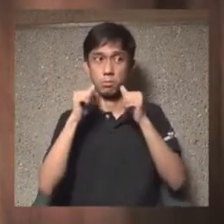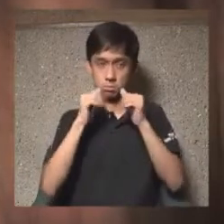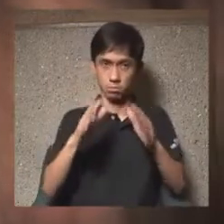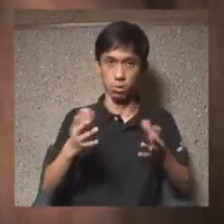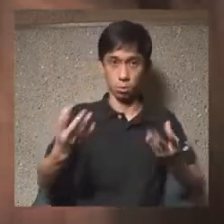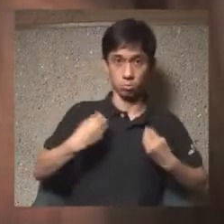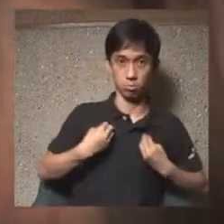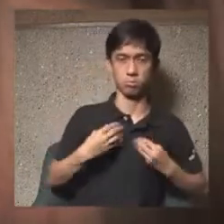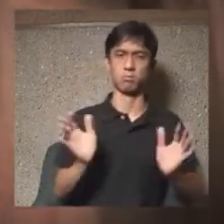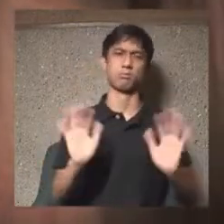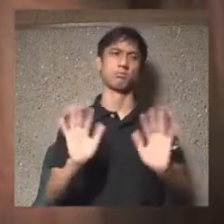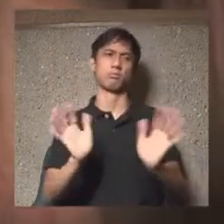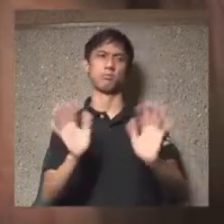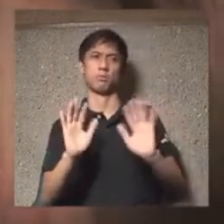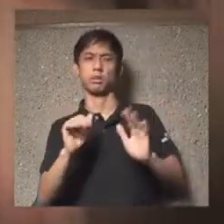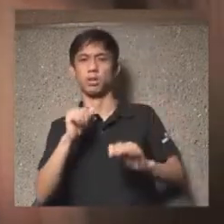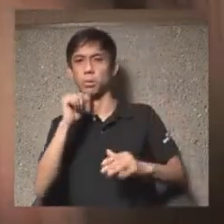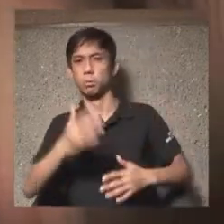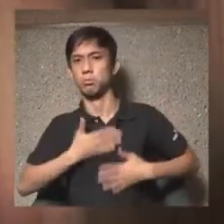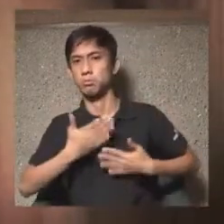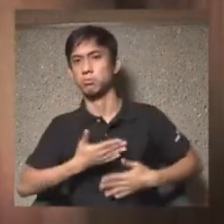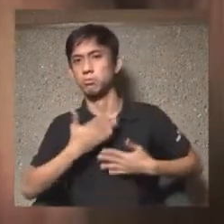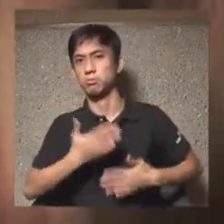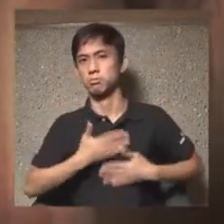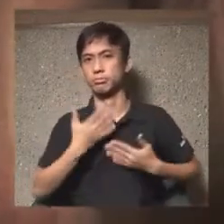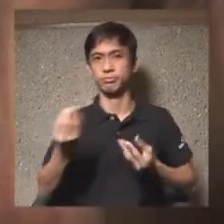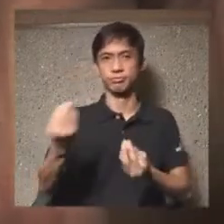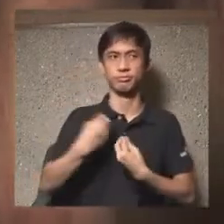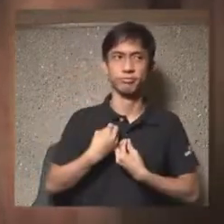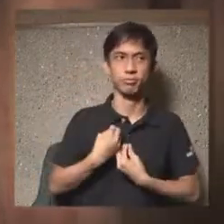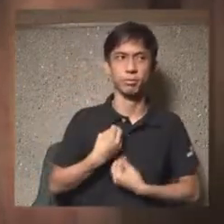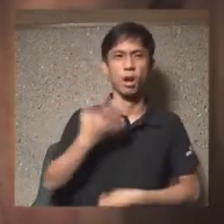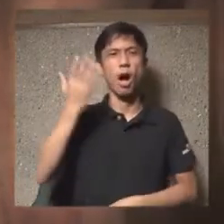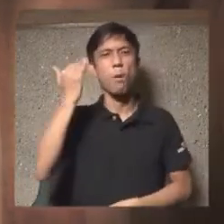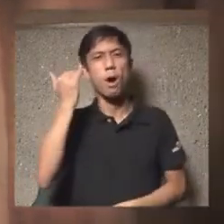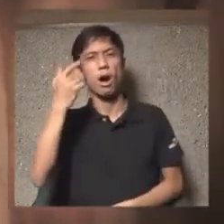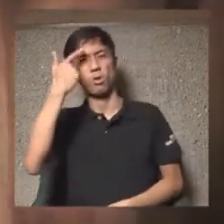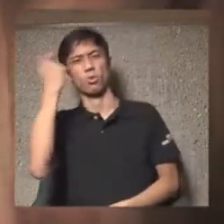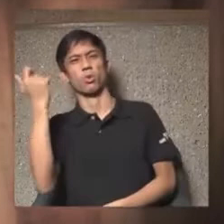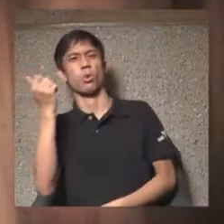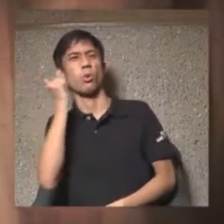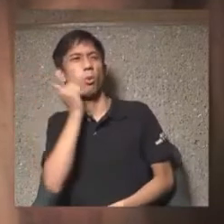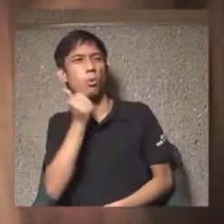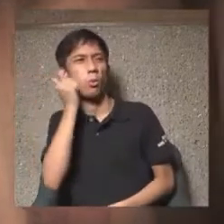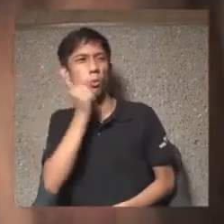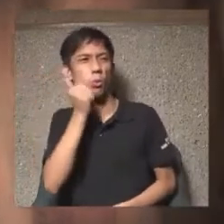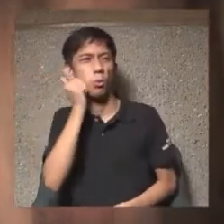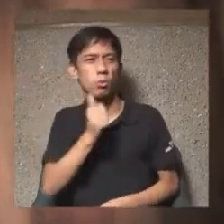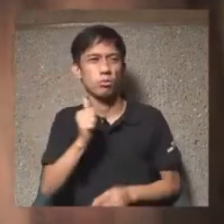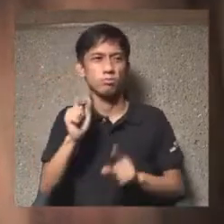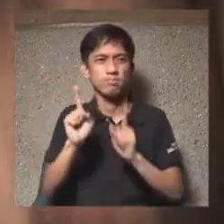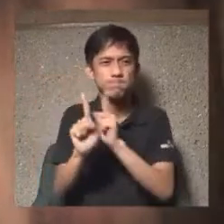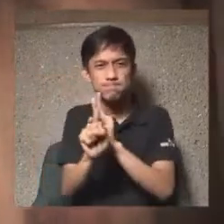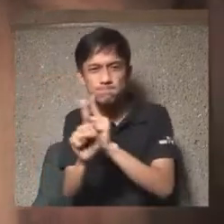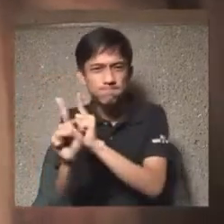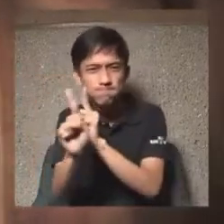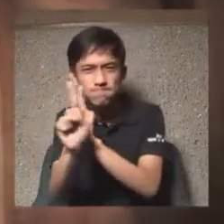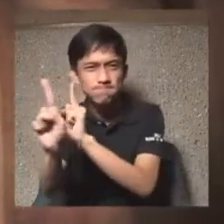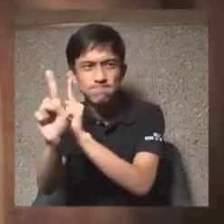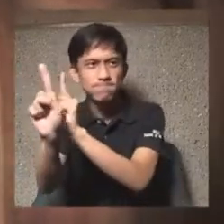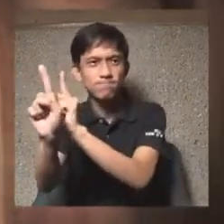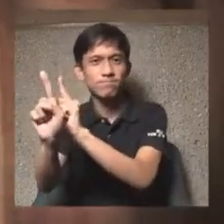it because he was always on the run from Esau's wrath. He did not have it